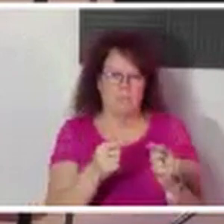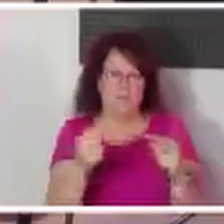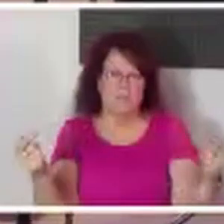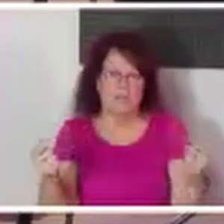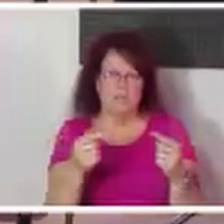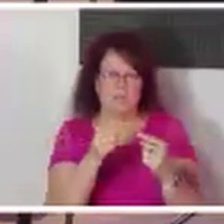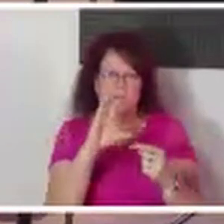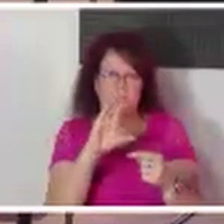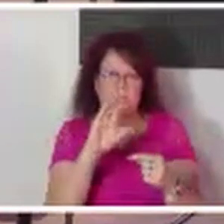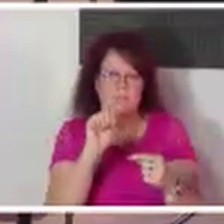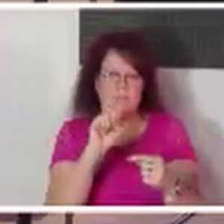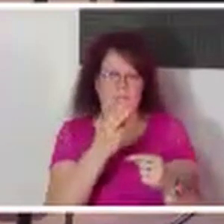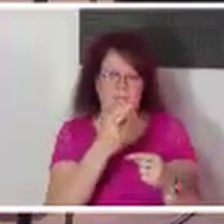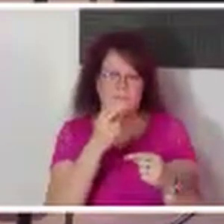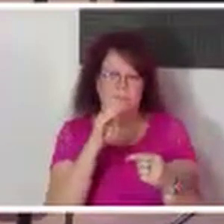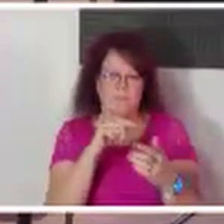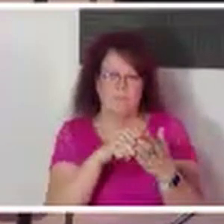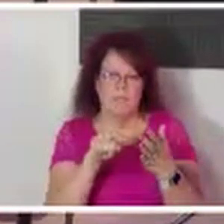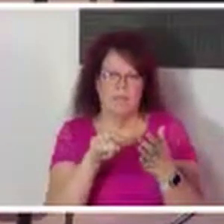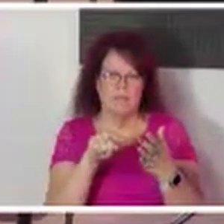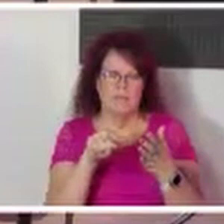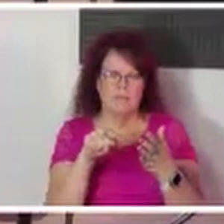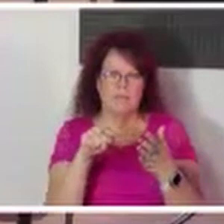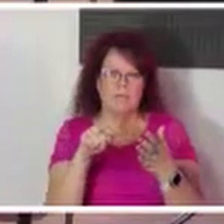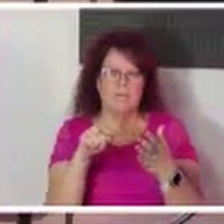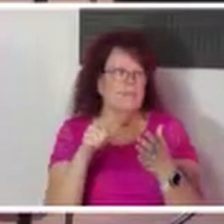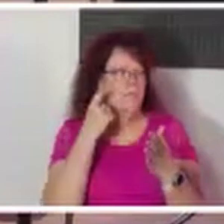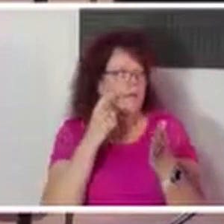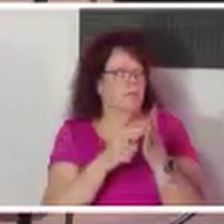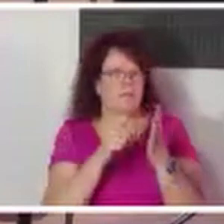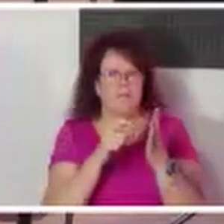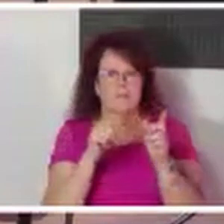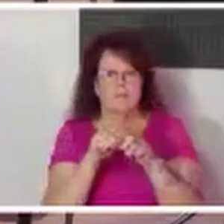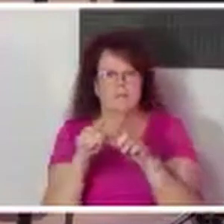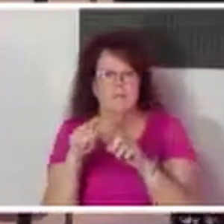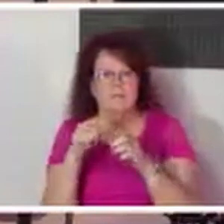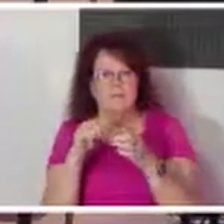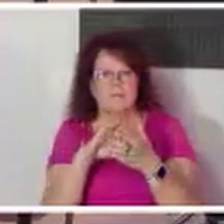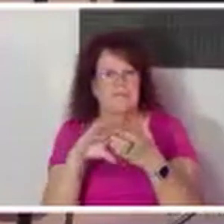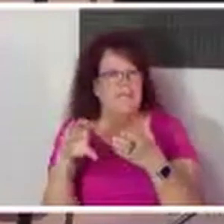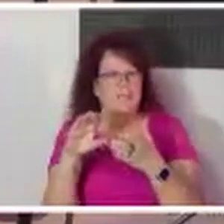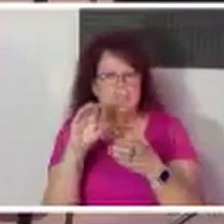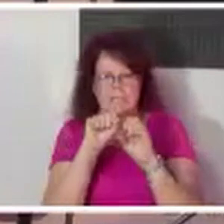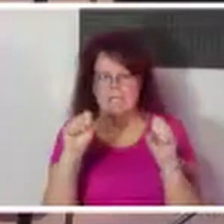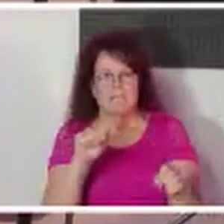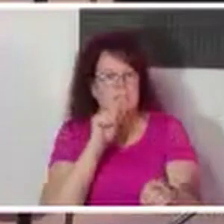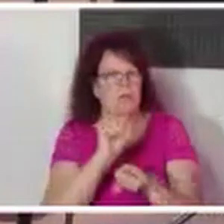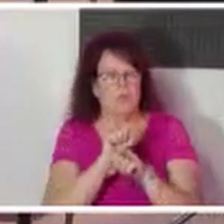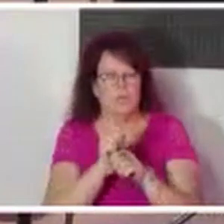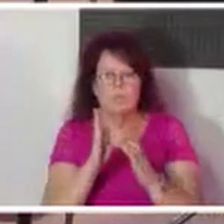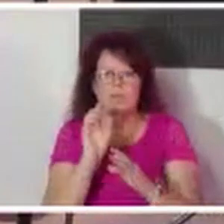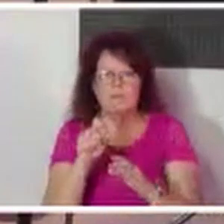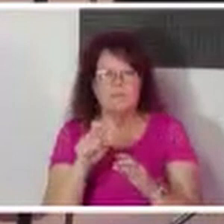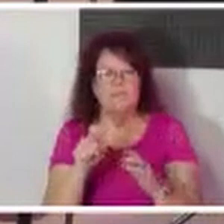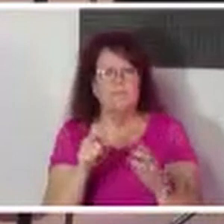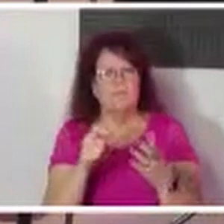So we do know that there are key players that are very much siding with us on this and recognizing as well this cash bail system is not working as it should. So in